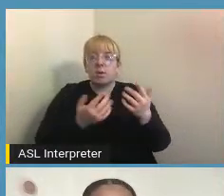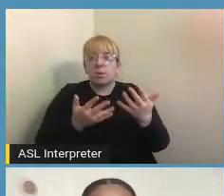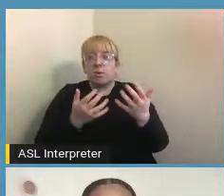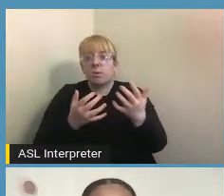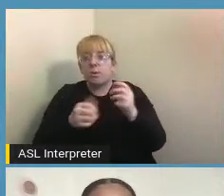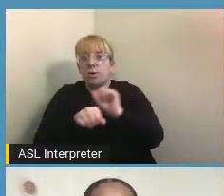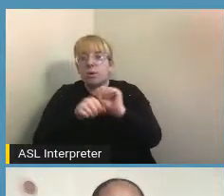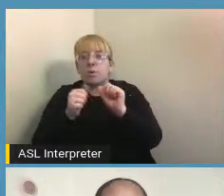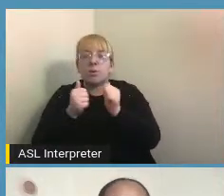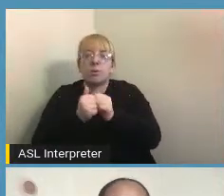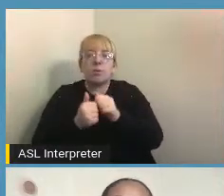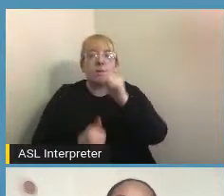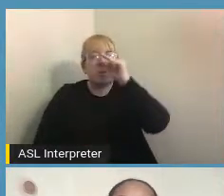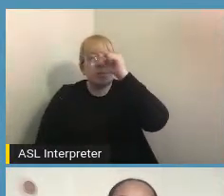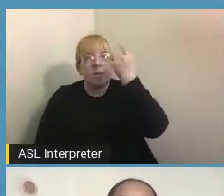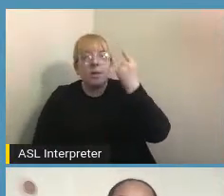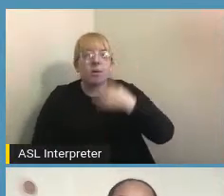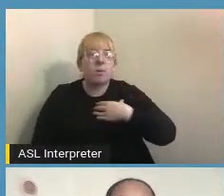and white images,